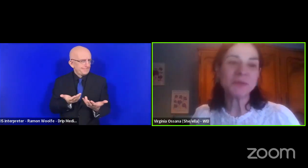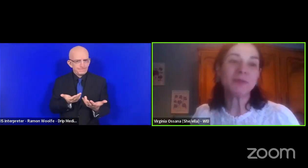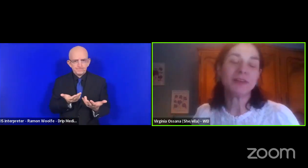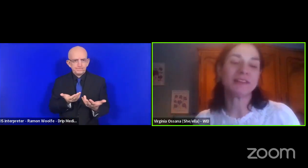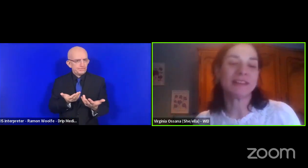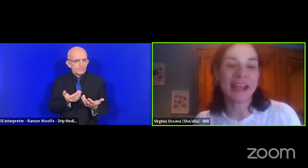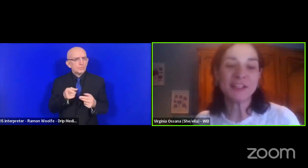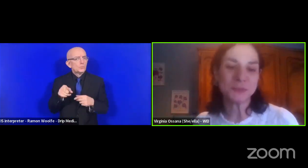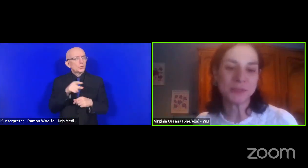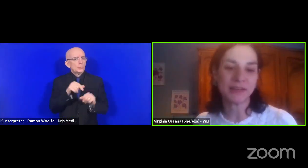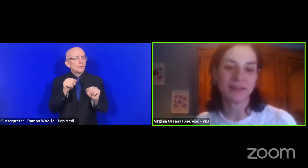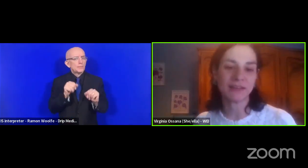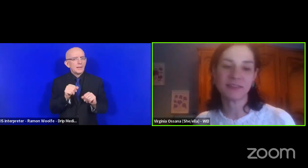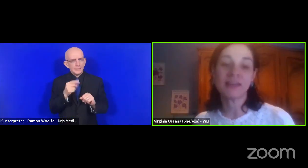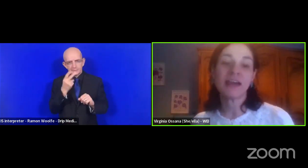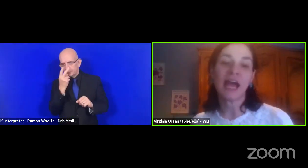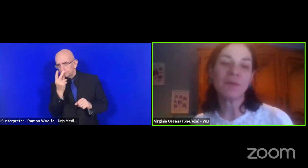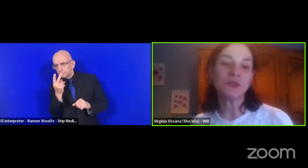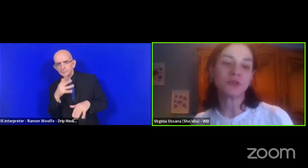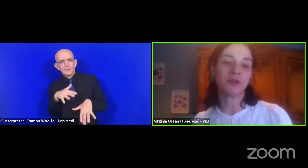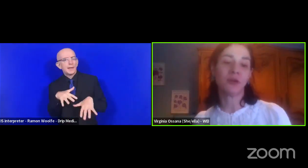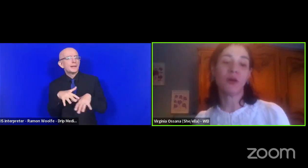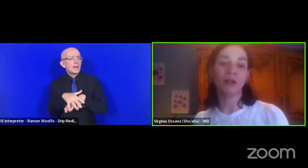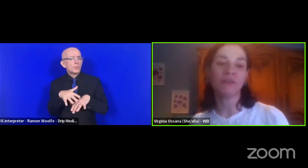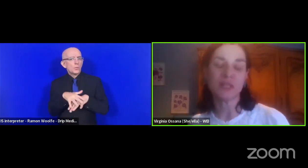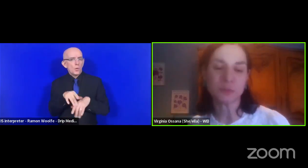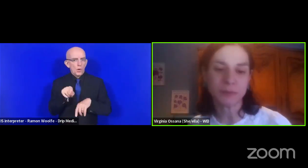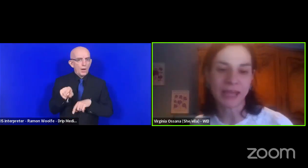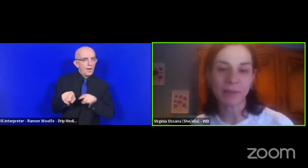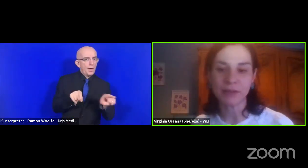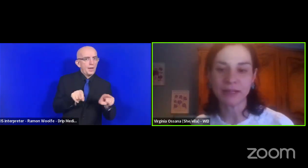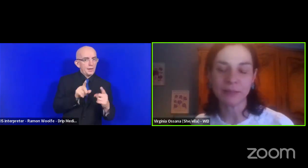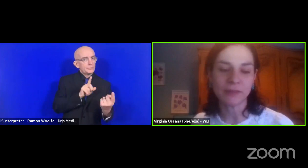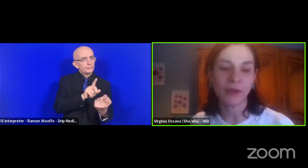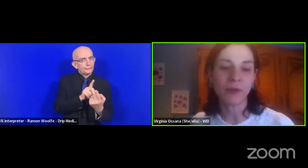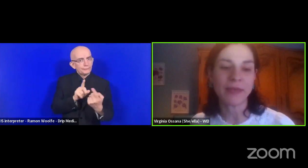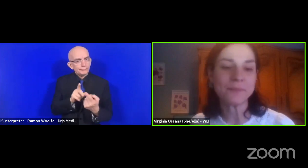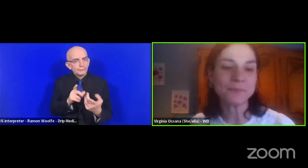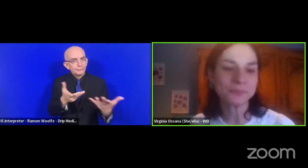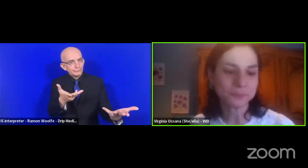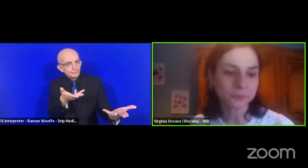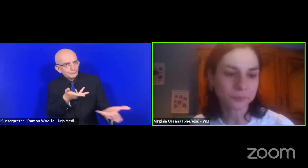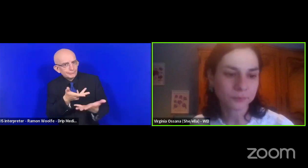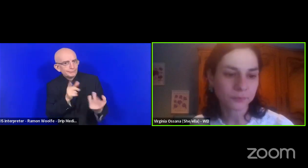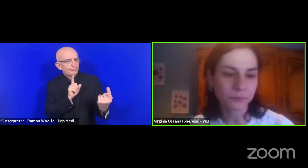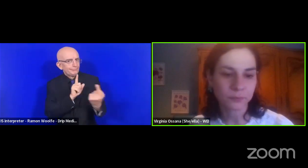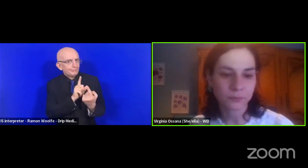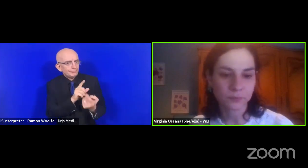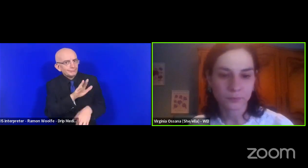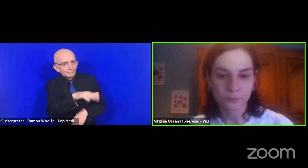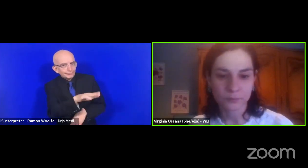reach out to people and connect, because I'm sure all of us will be happy to help in that way.